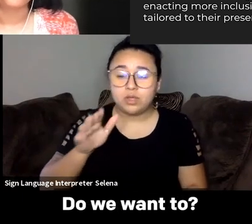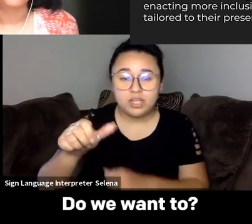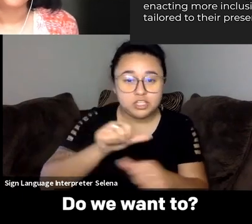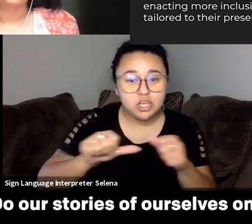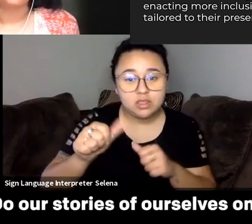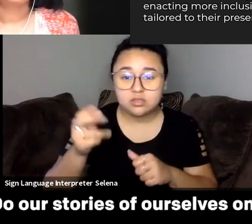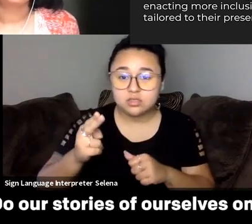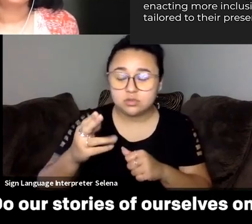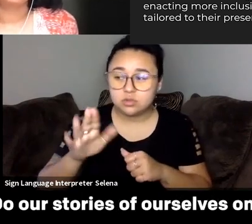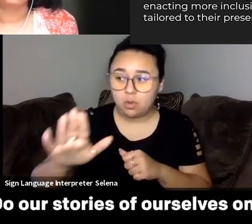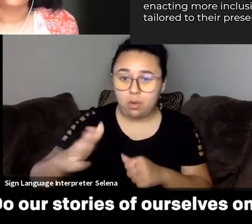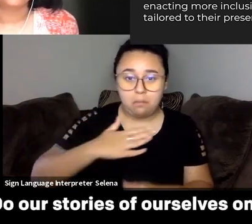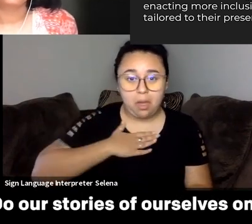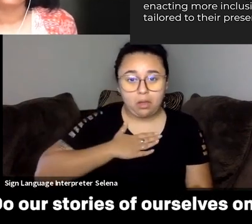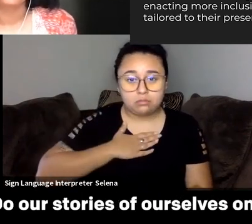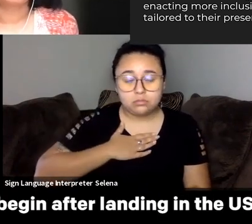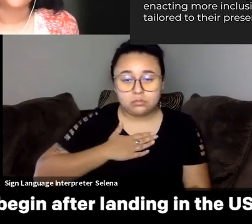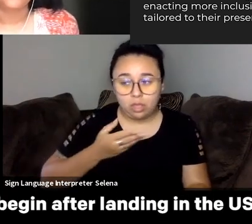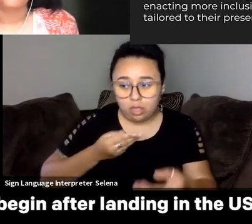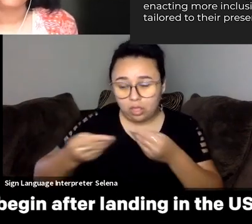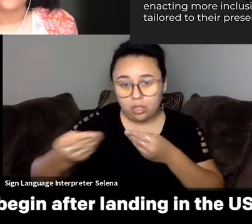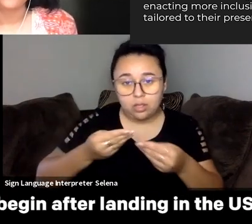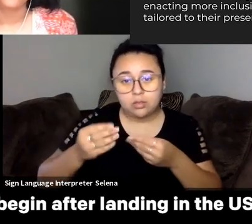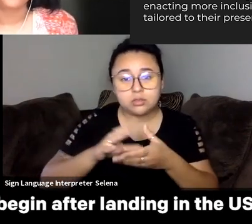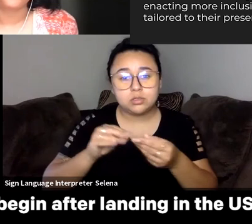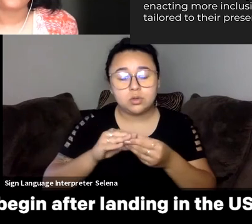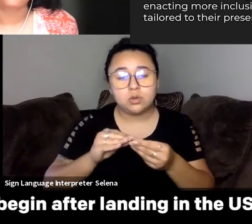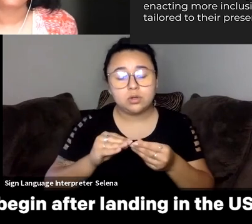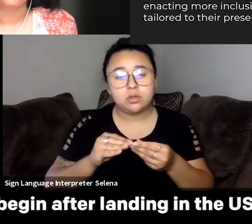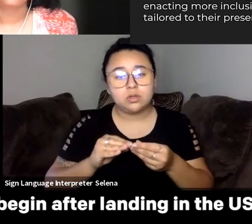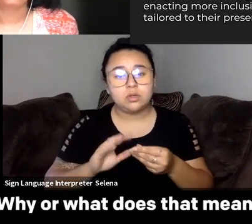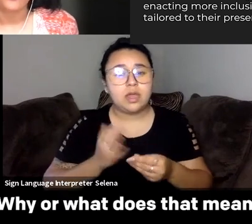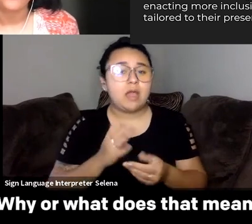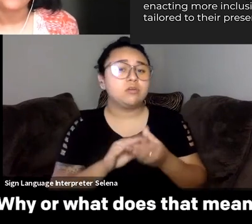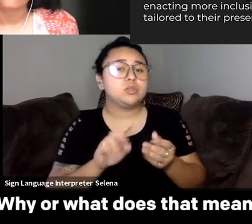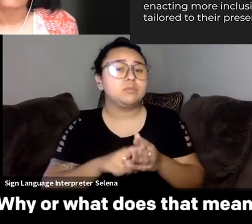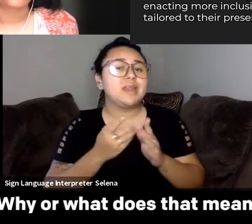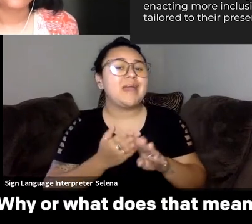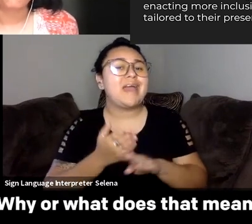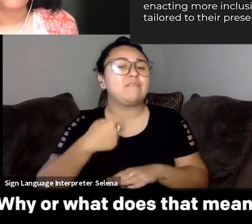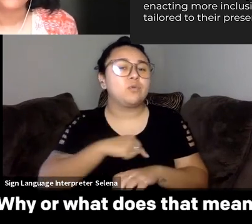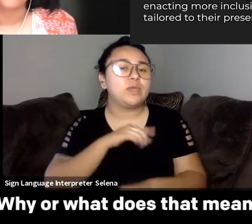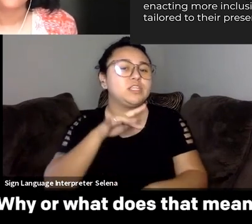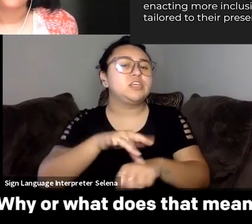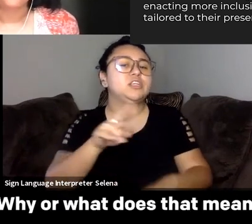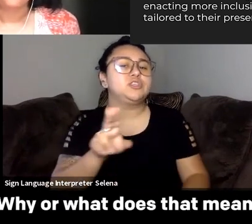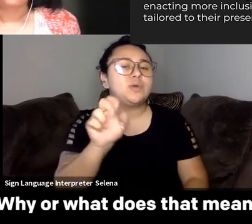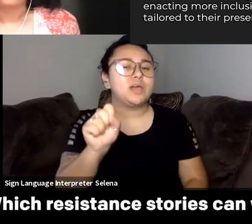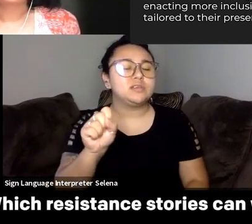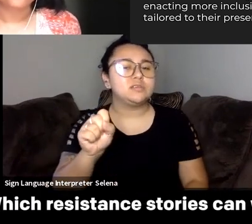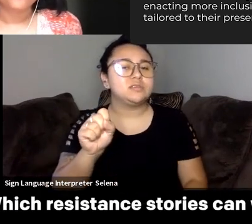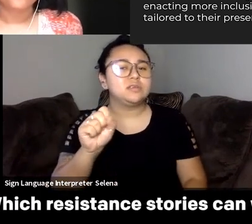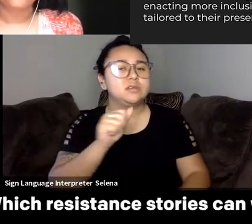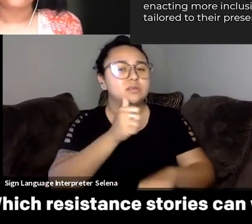to? Do our stories of ourselves only begin after landing in the US? Why, or what does that mean?